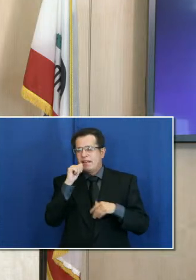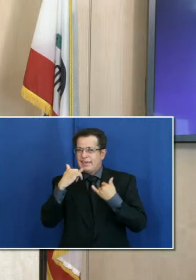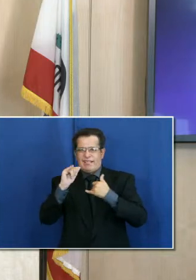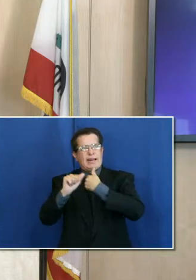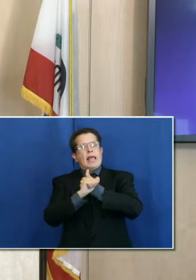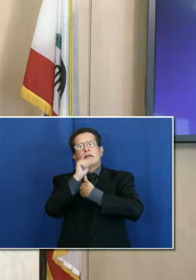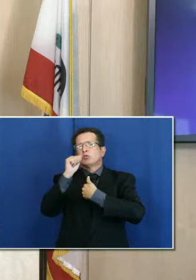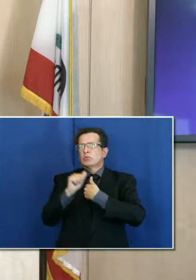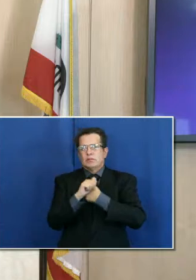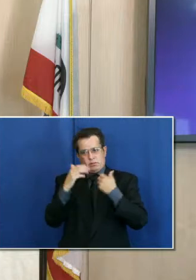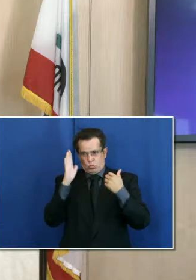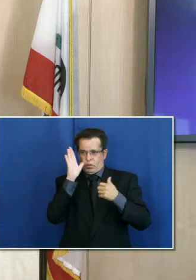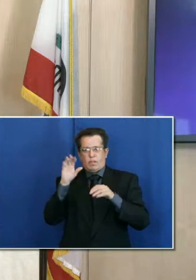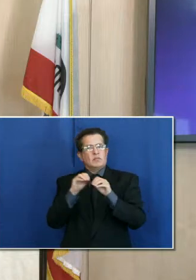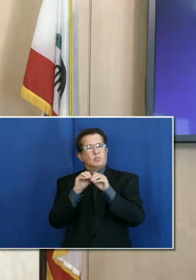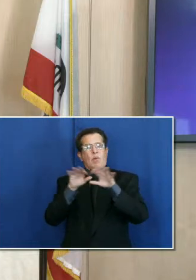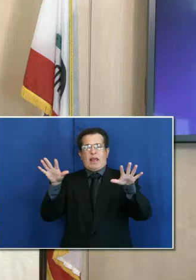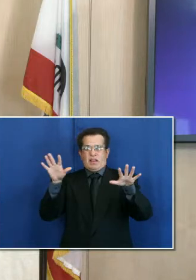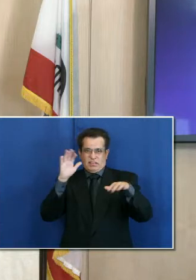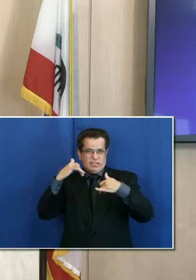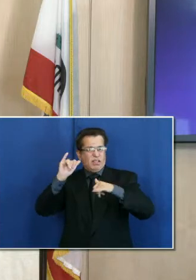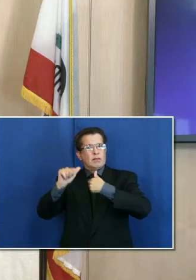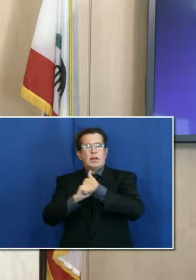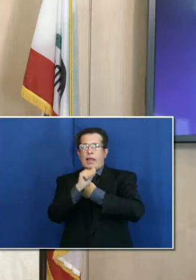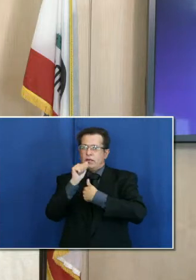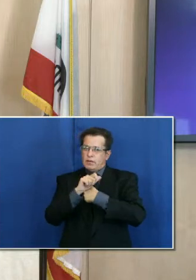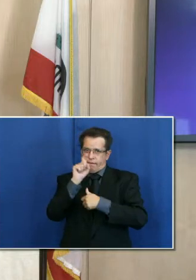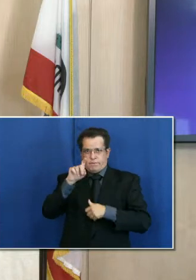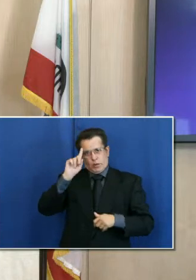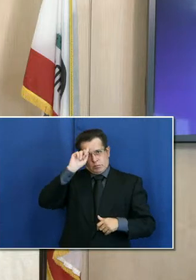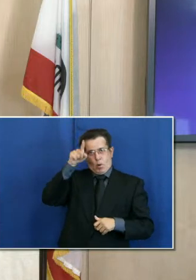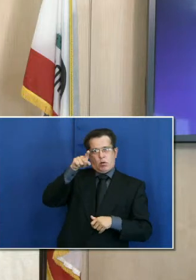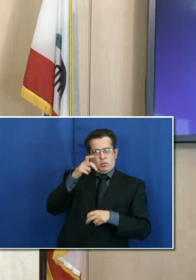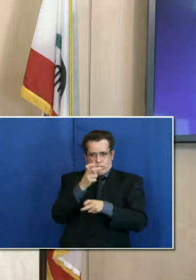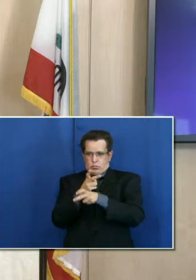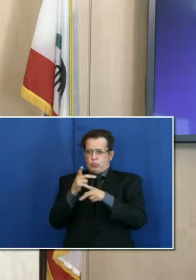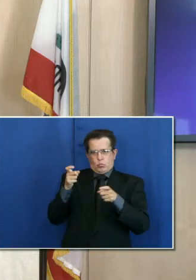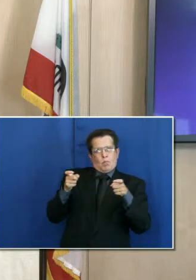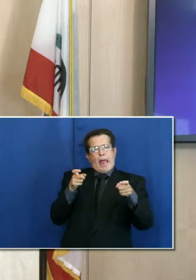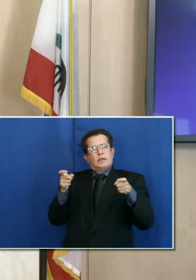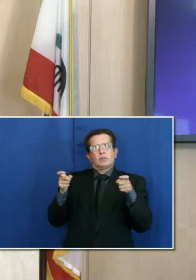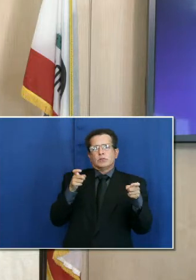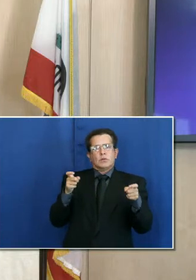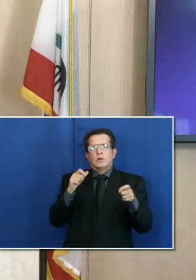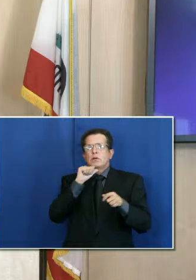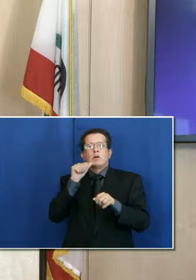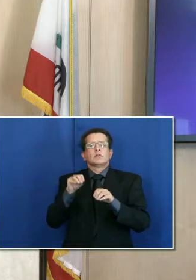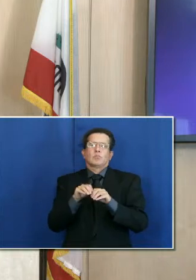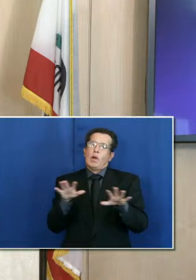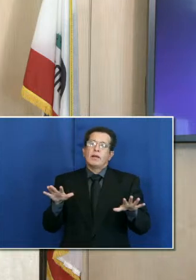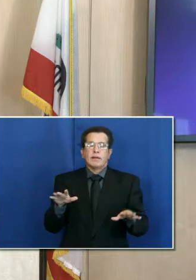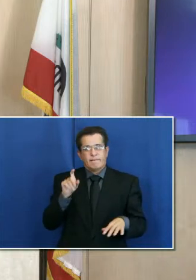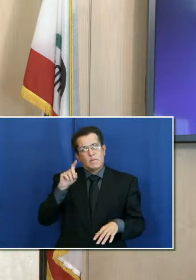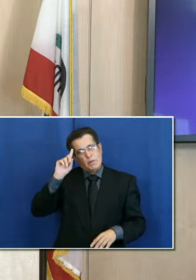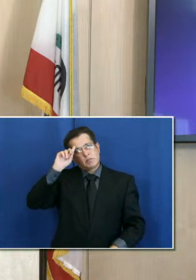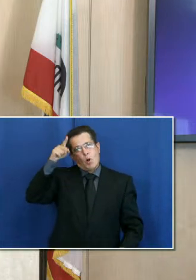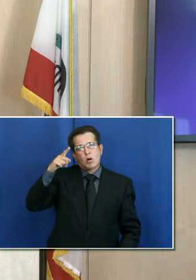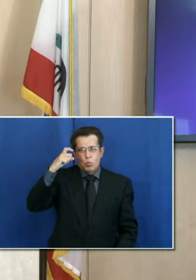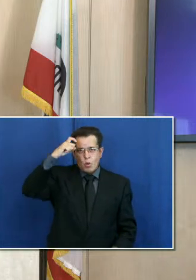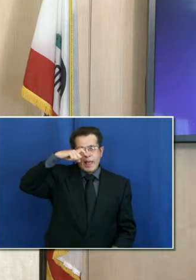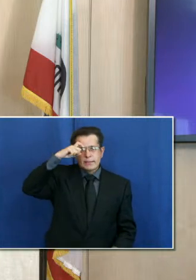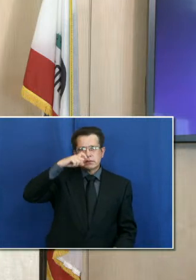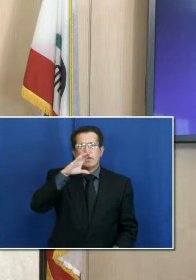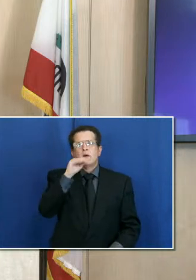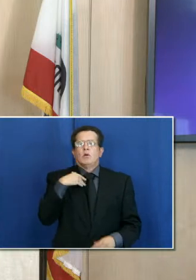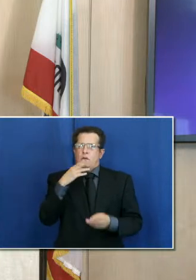is community spread and will grow again in our community if we're not smart and diligent in how we manage. And lastly, I want to thank all of the healthcare